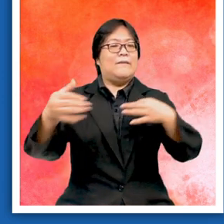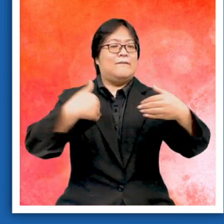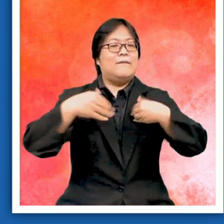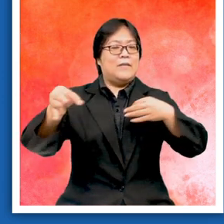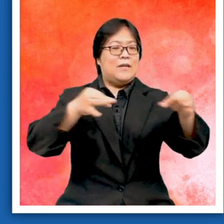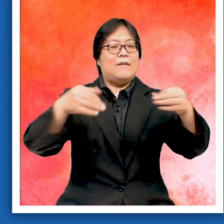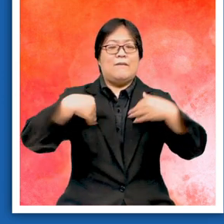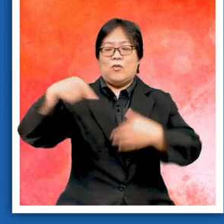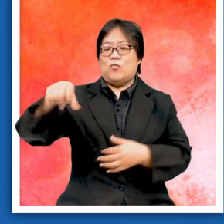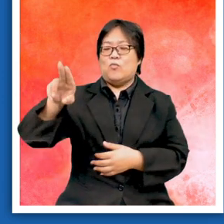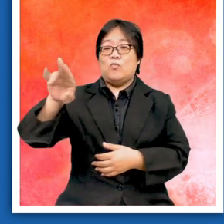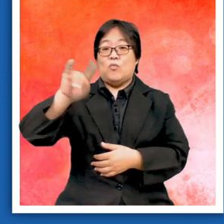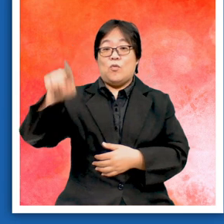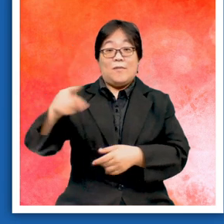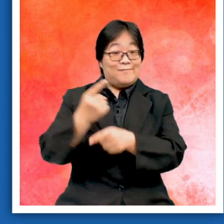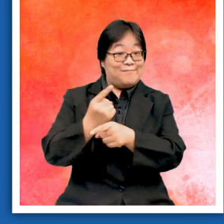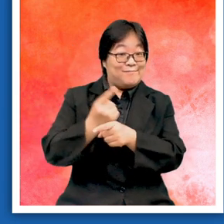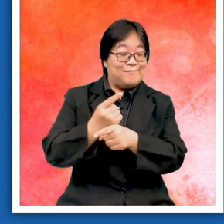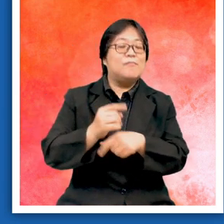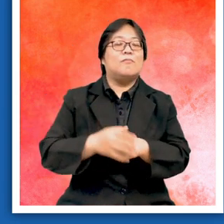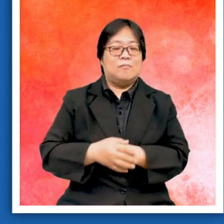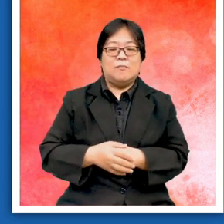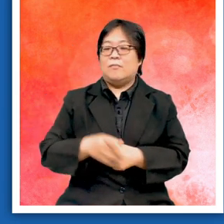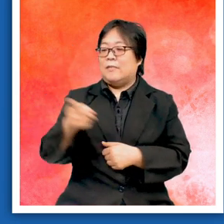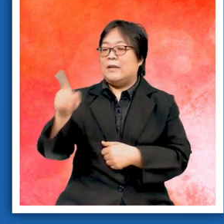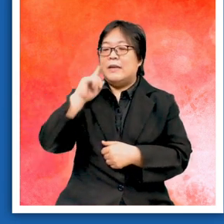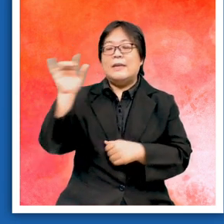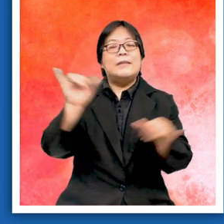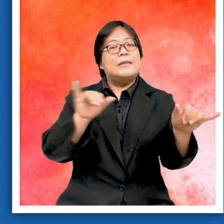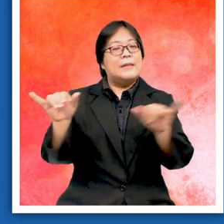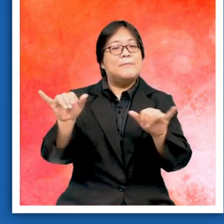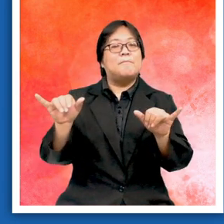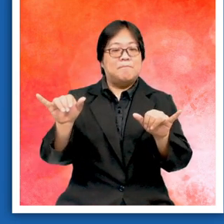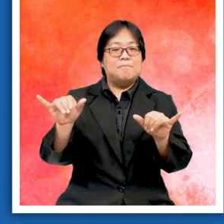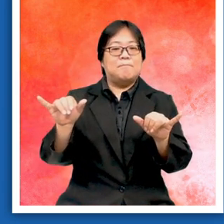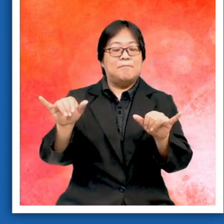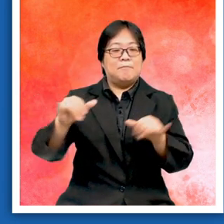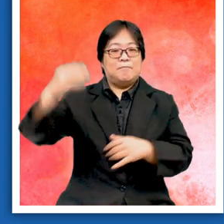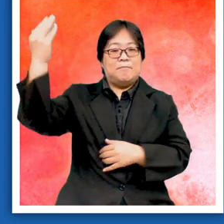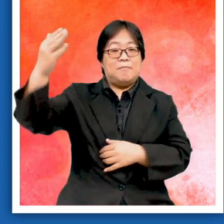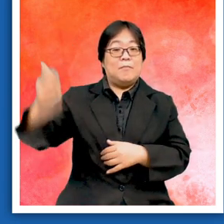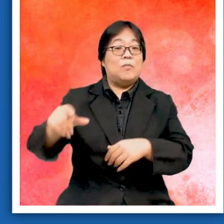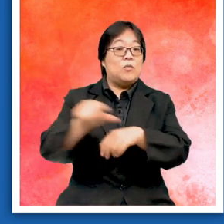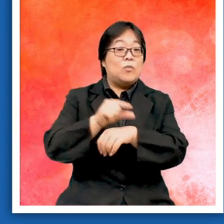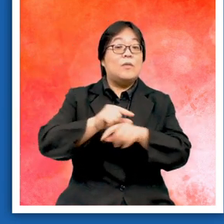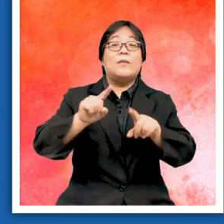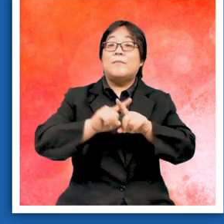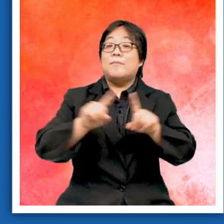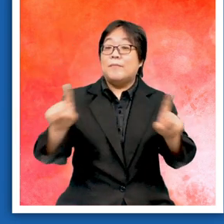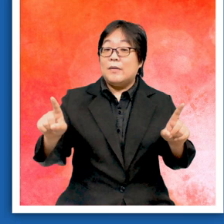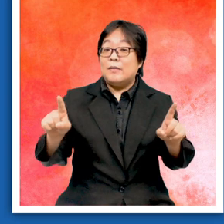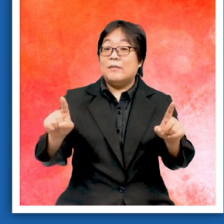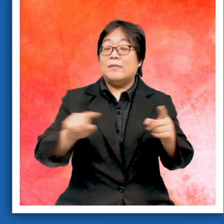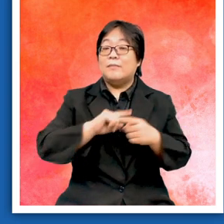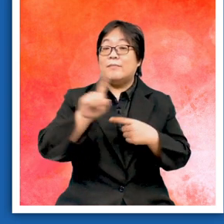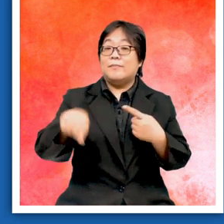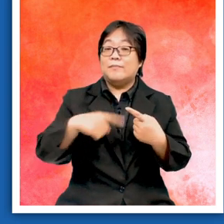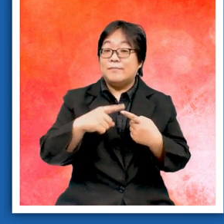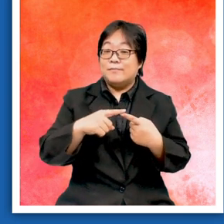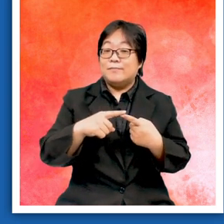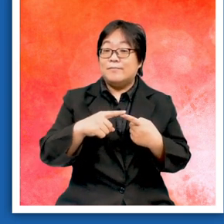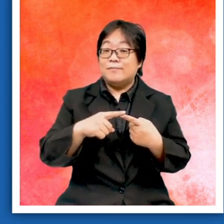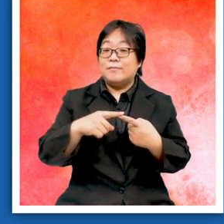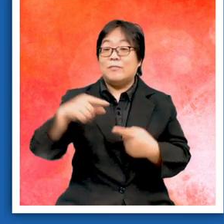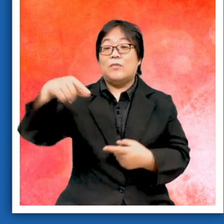is a quiz module, right? So here the same quiz module will be used by instructor, but when the